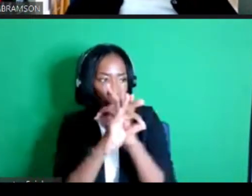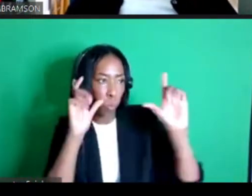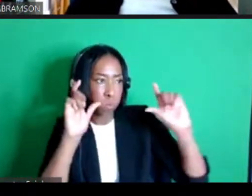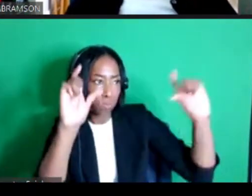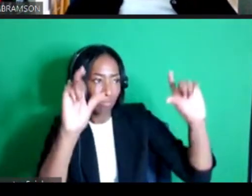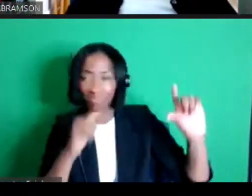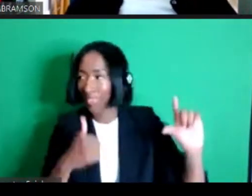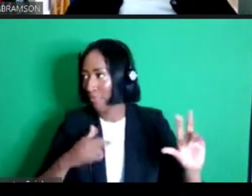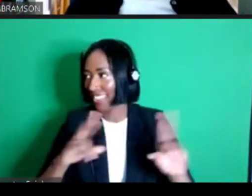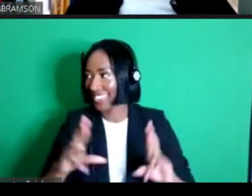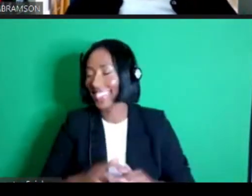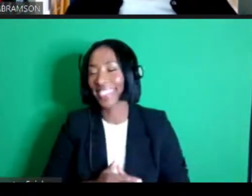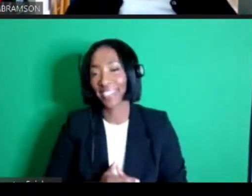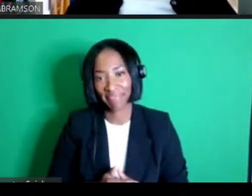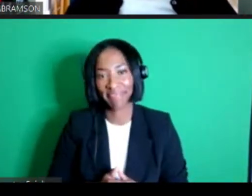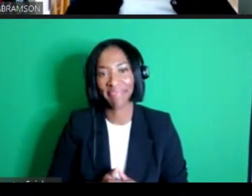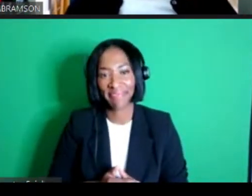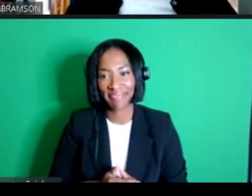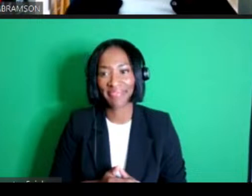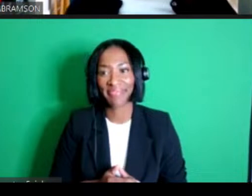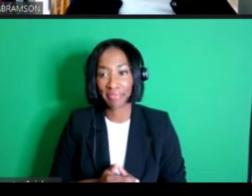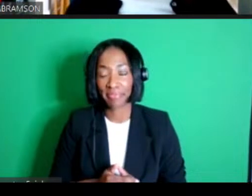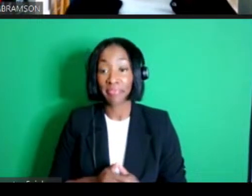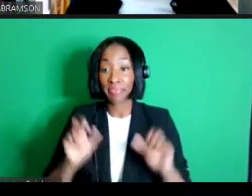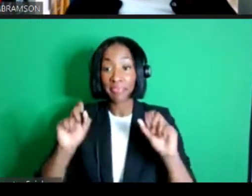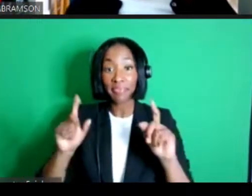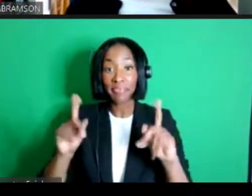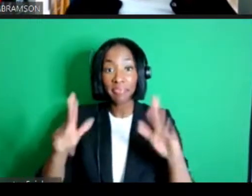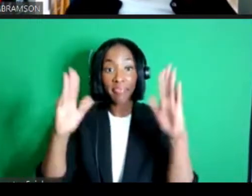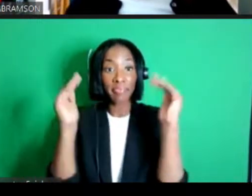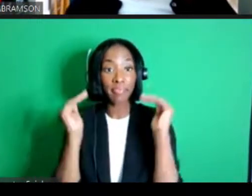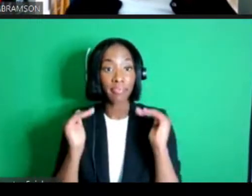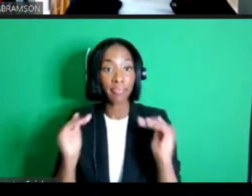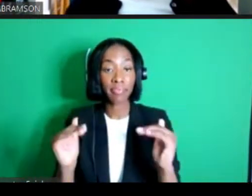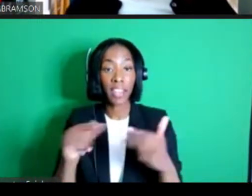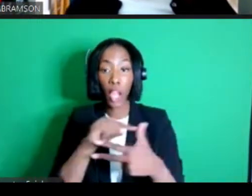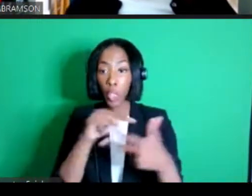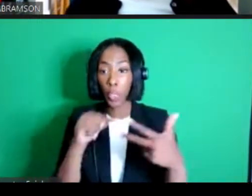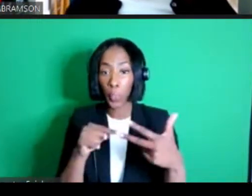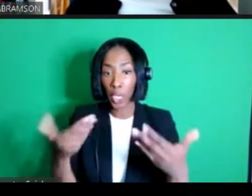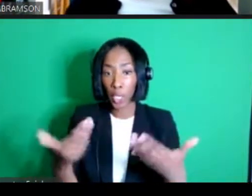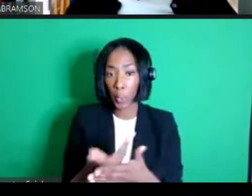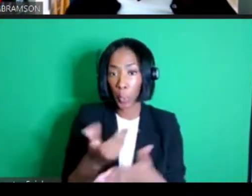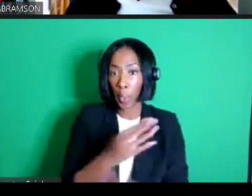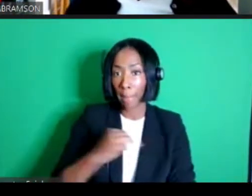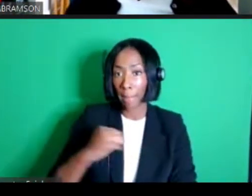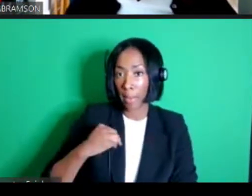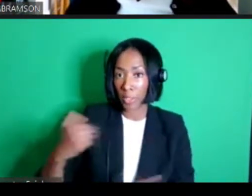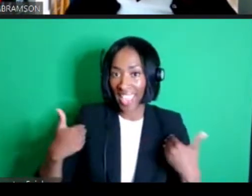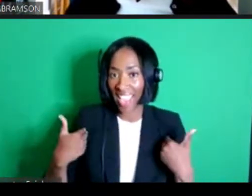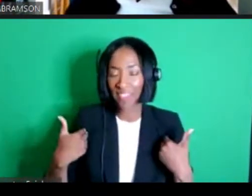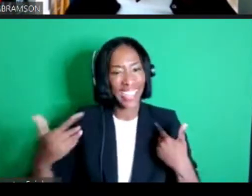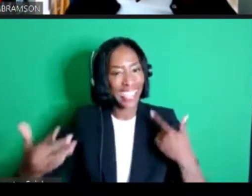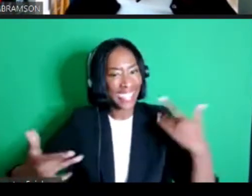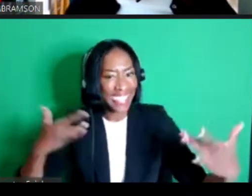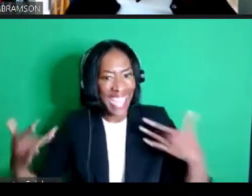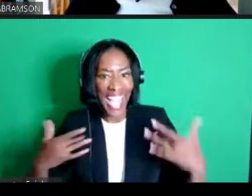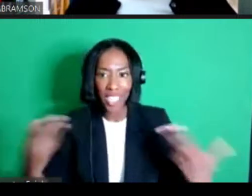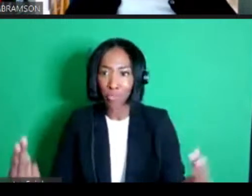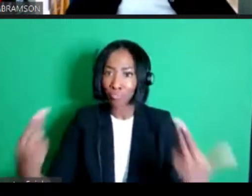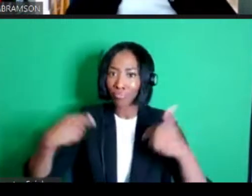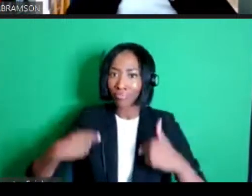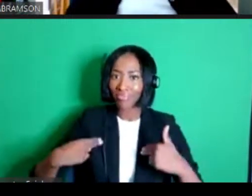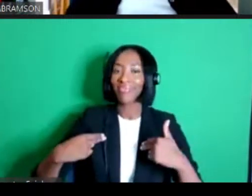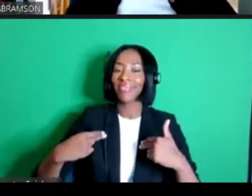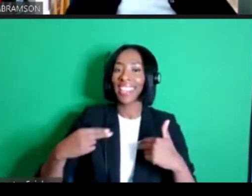ready. Johnny. Yes. Okay, up next are three new members that we have. We're excited that you're part of the